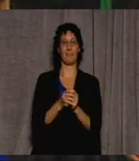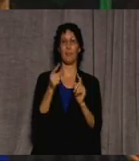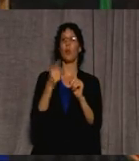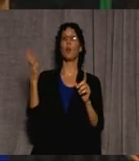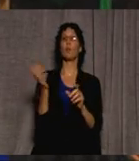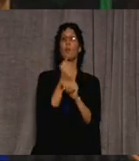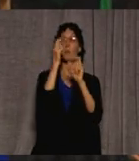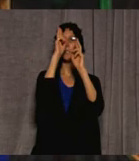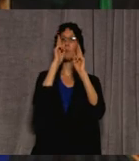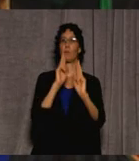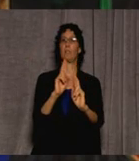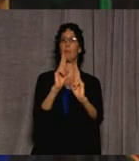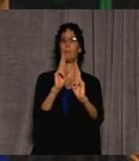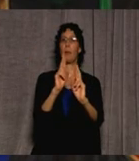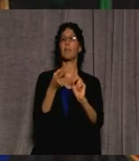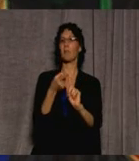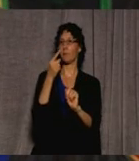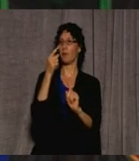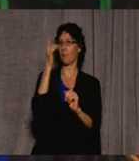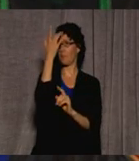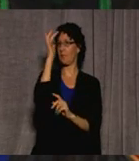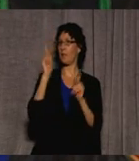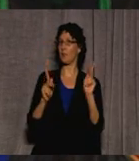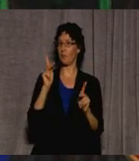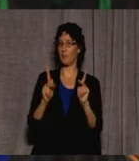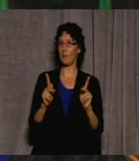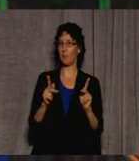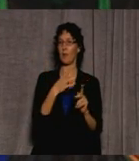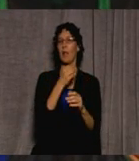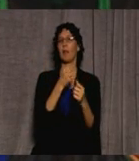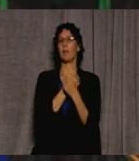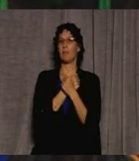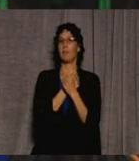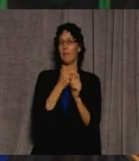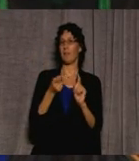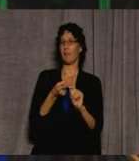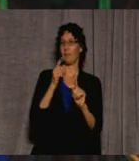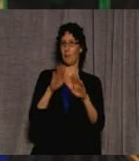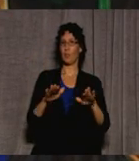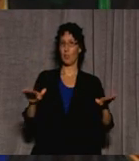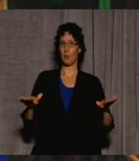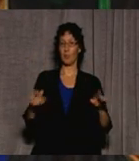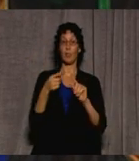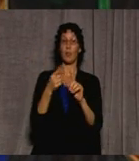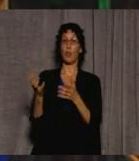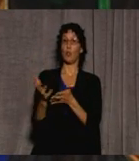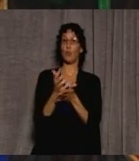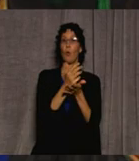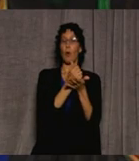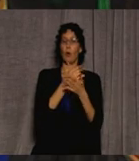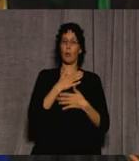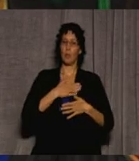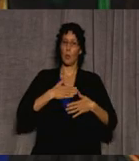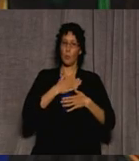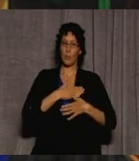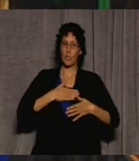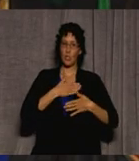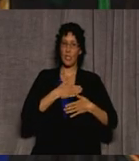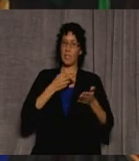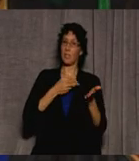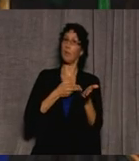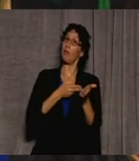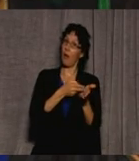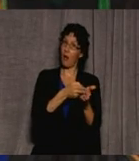the respect of intelligent people and the affection of children, to earn the appreciation of honest